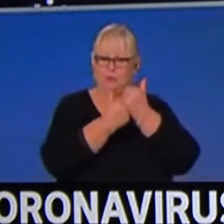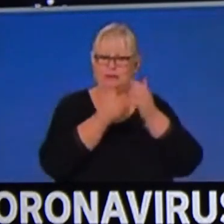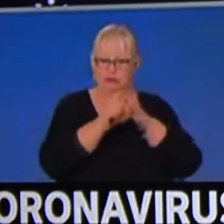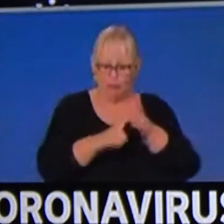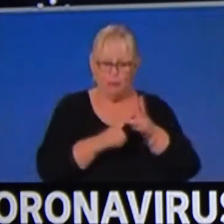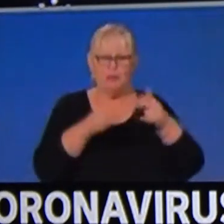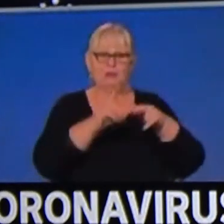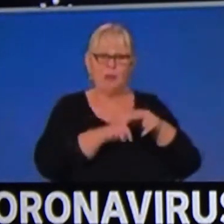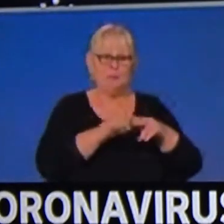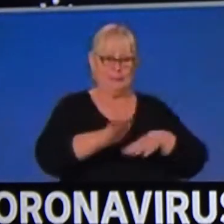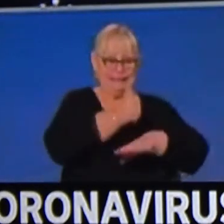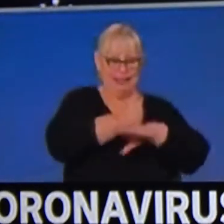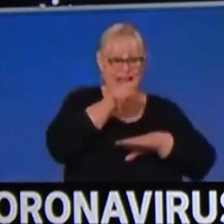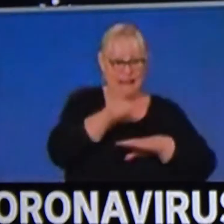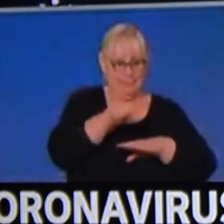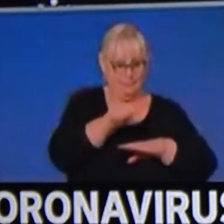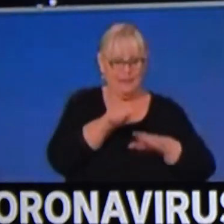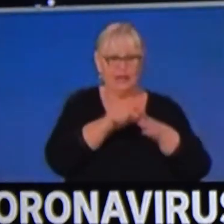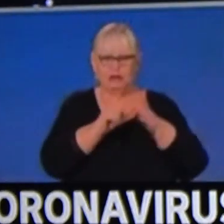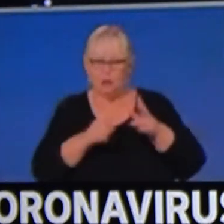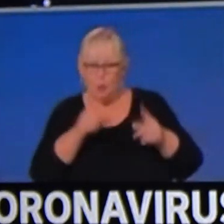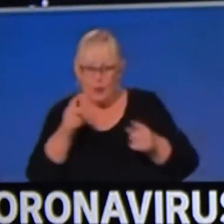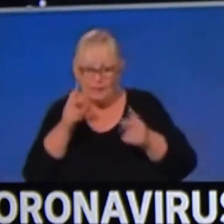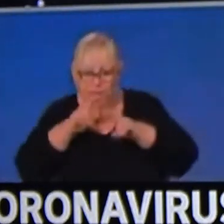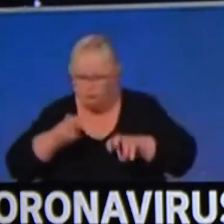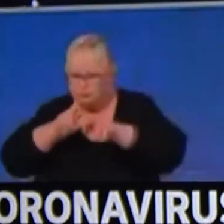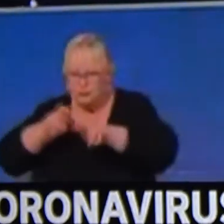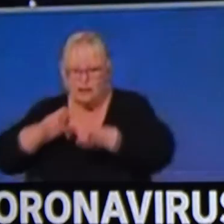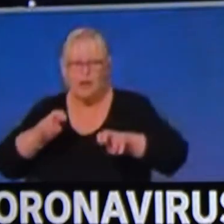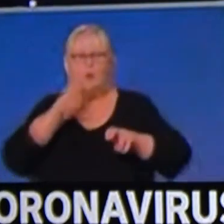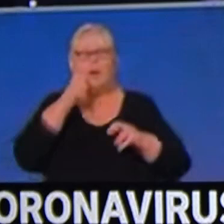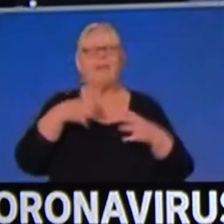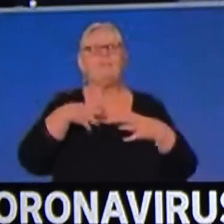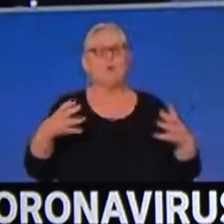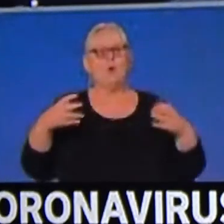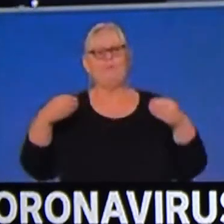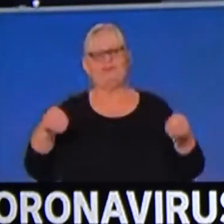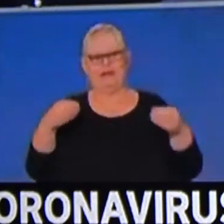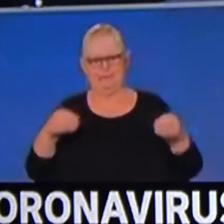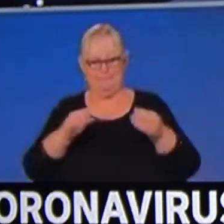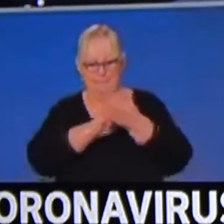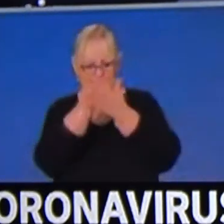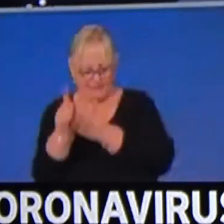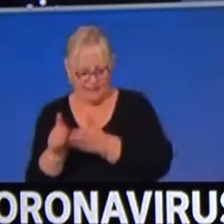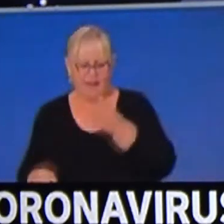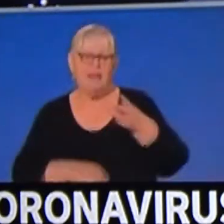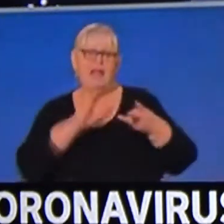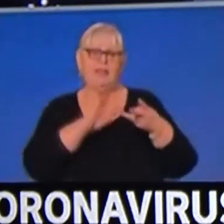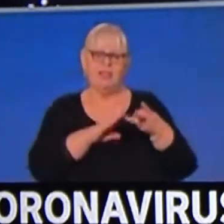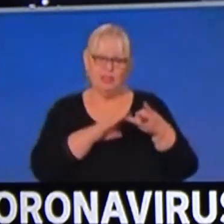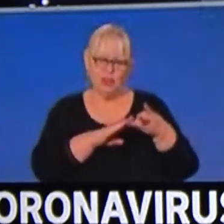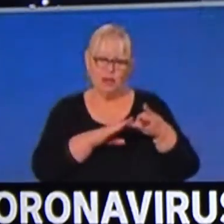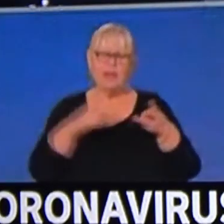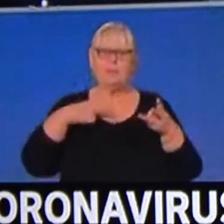our tracing capability up from where it is, then that is going to give us more options and Australia's more freedoms. And the third area is that we need